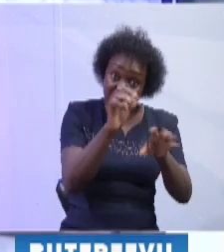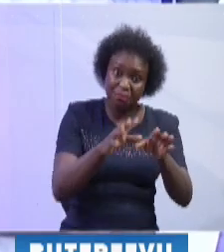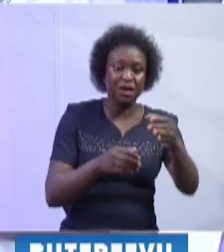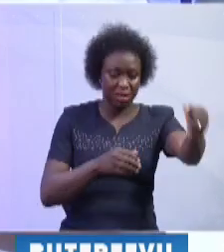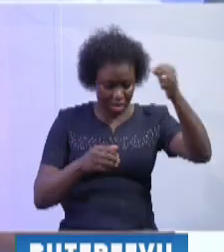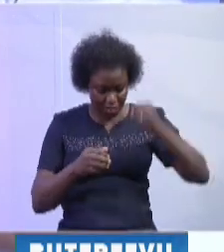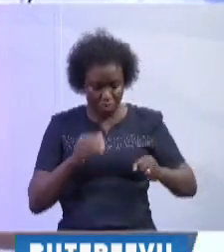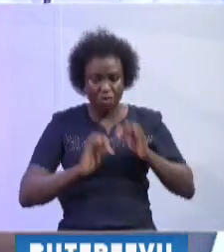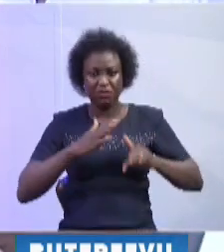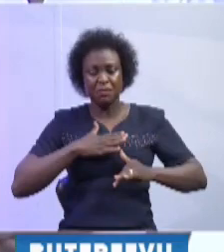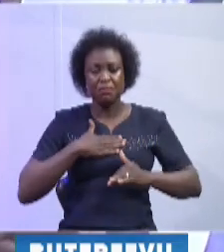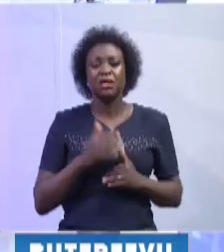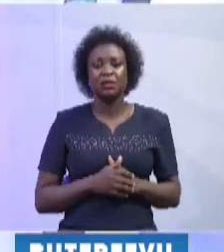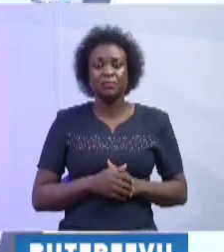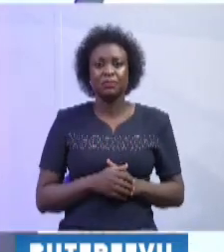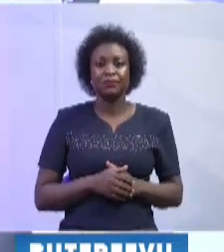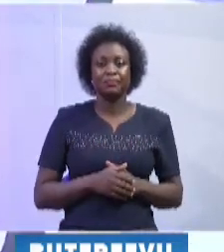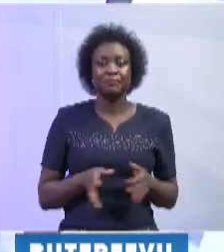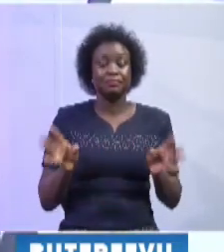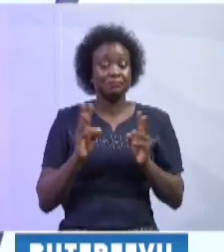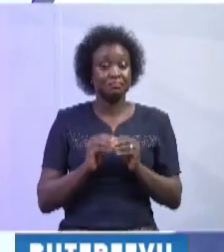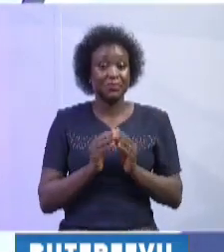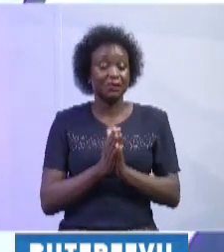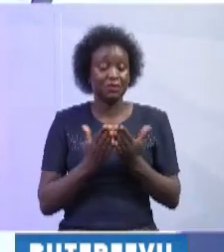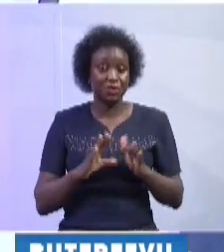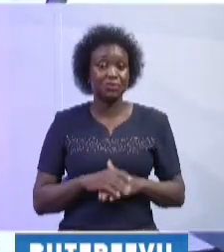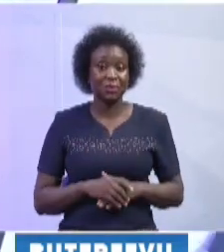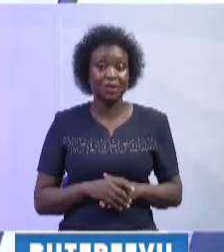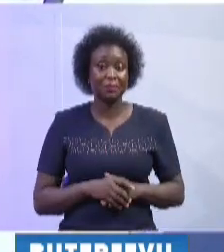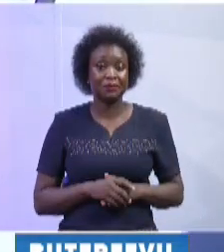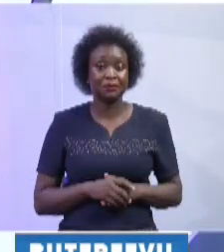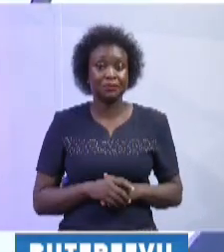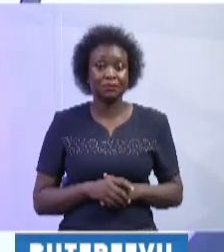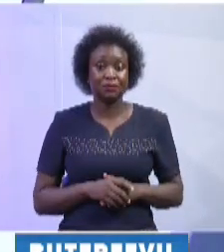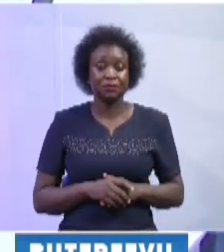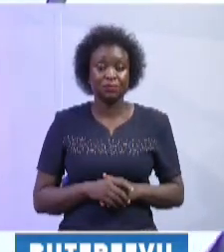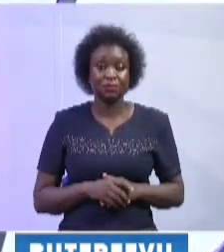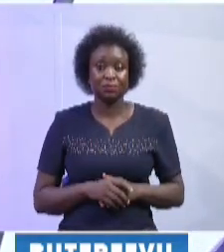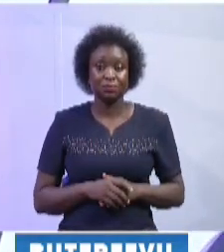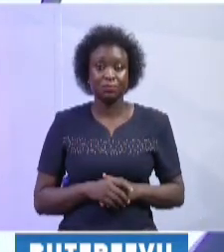Titus Jemba, Neyuda Musisi, BBS Telefaina, Agesigika.